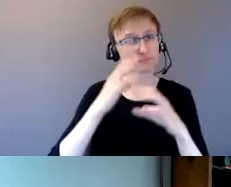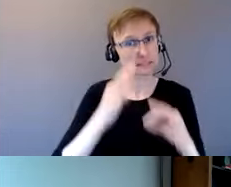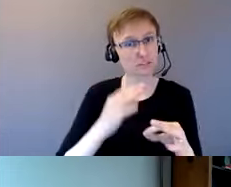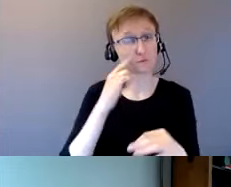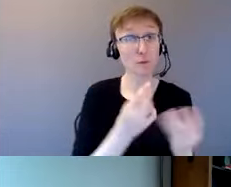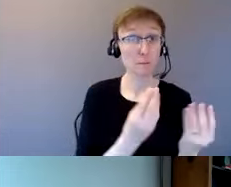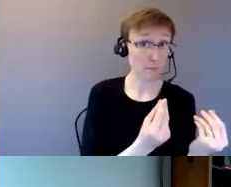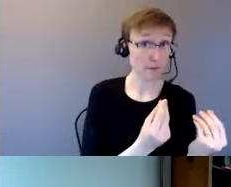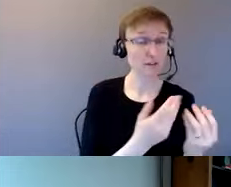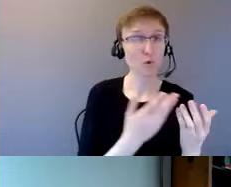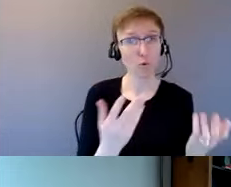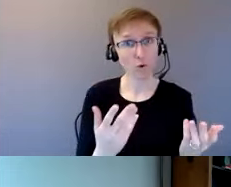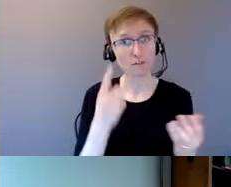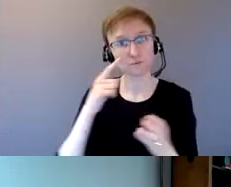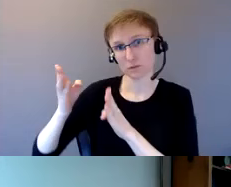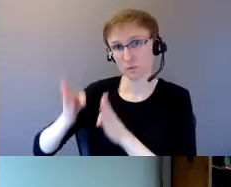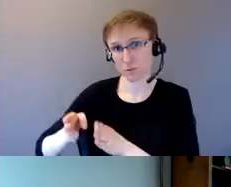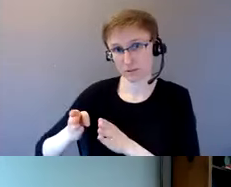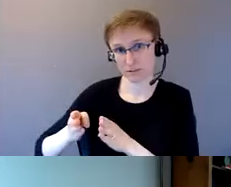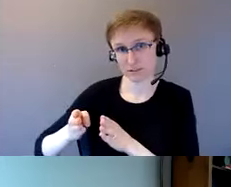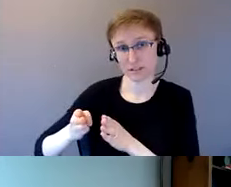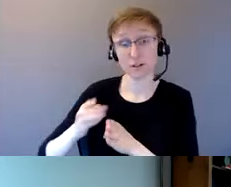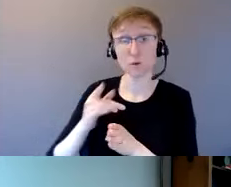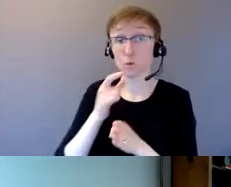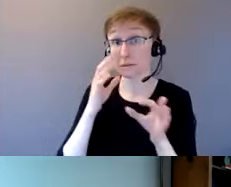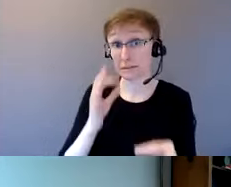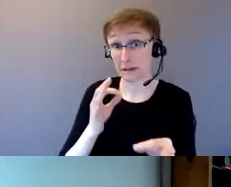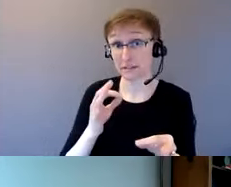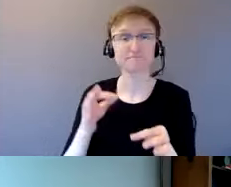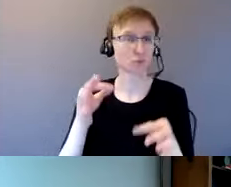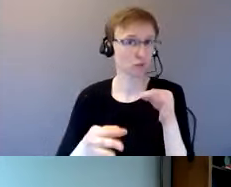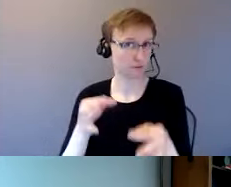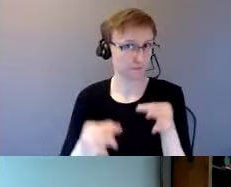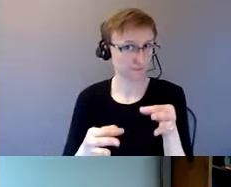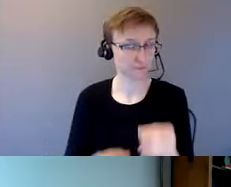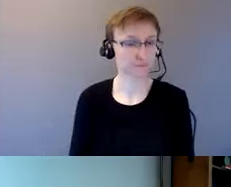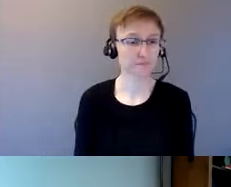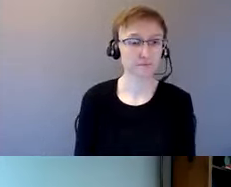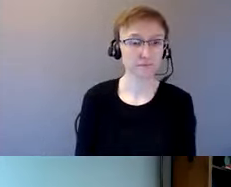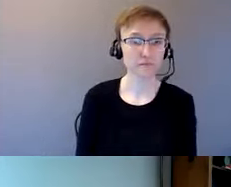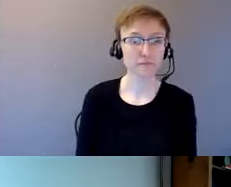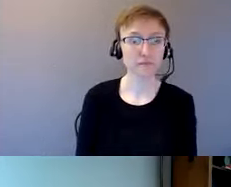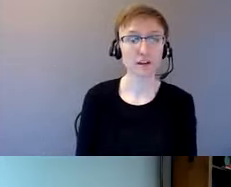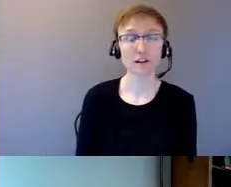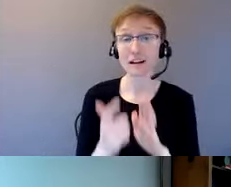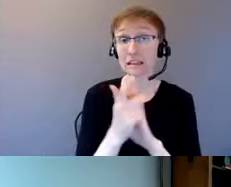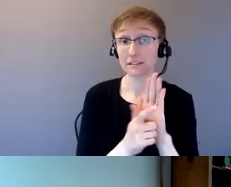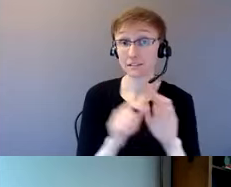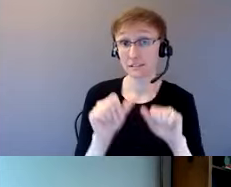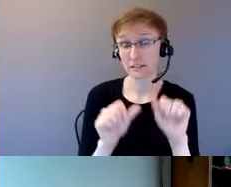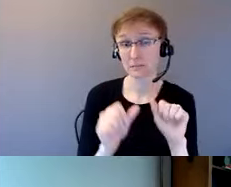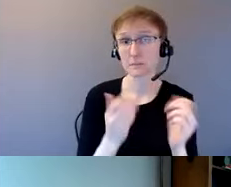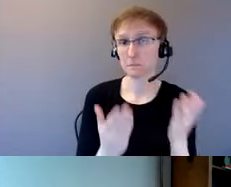it has to be decided by a judge. A legal assessment might also be required if the power of